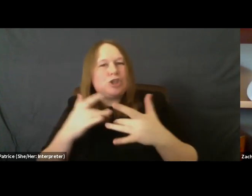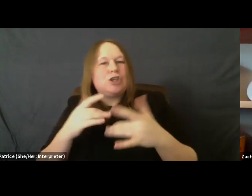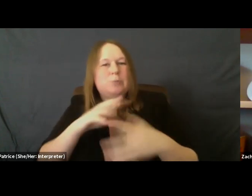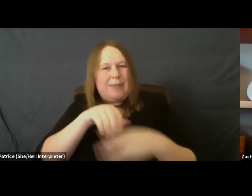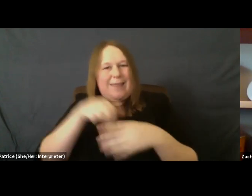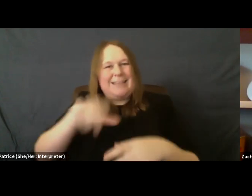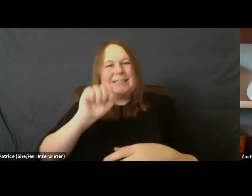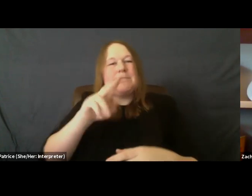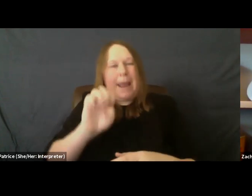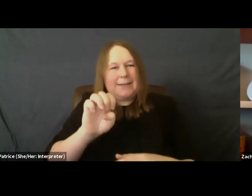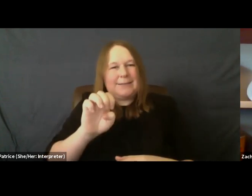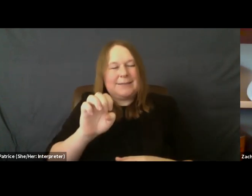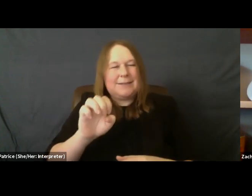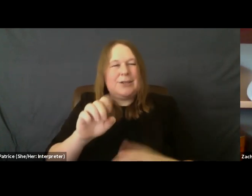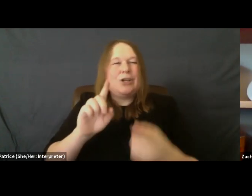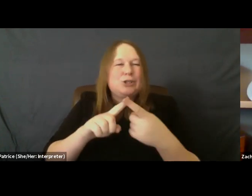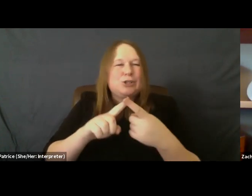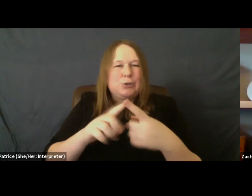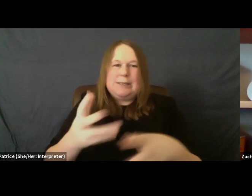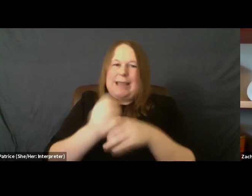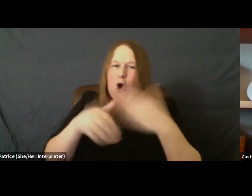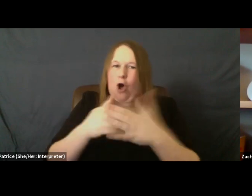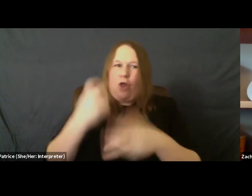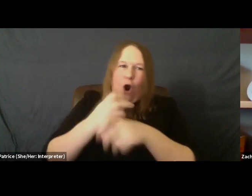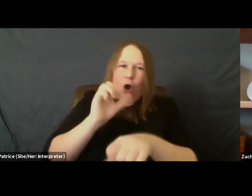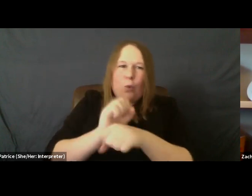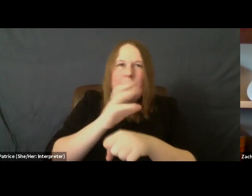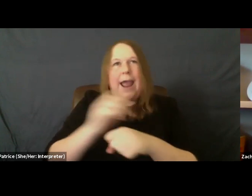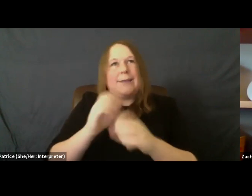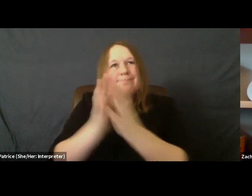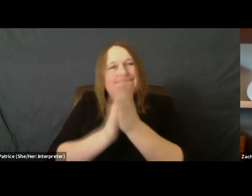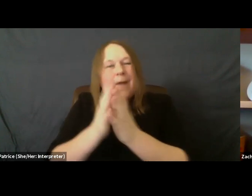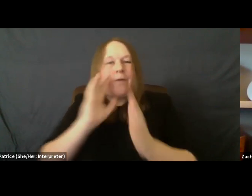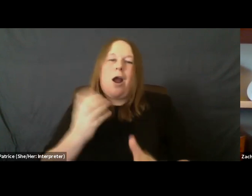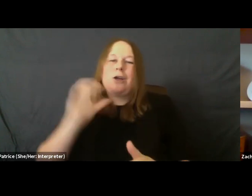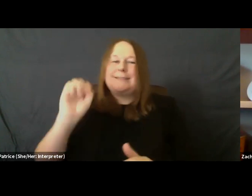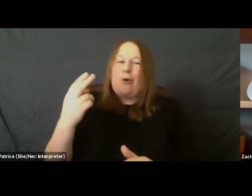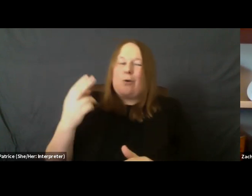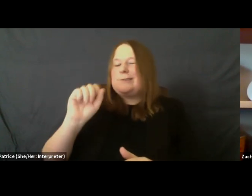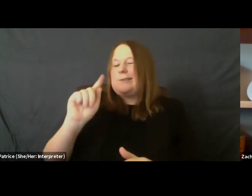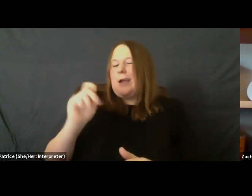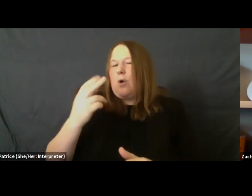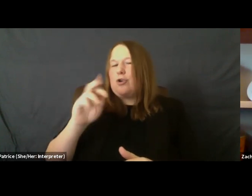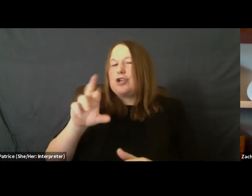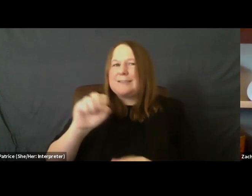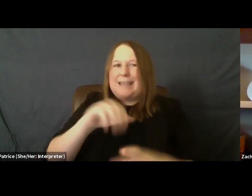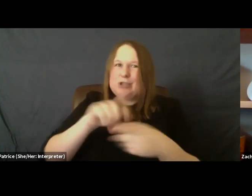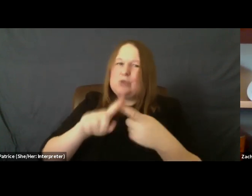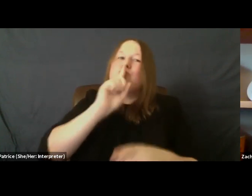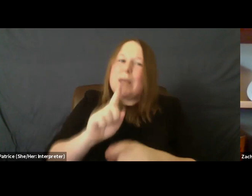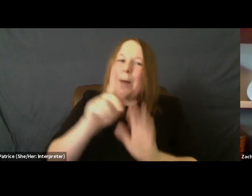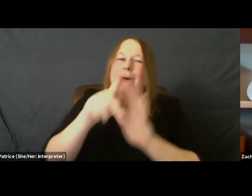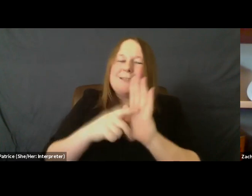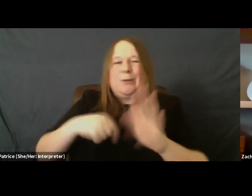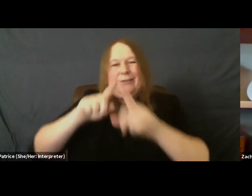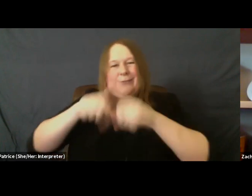space. So to take all the hard work and ambition of our stakeholders into real policy, we rely